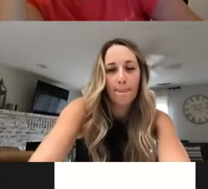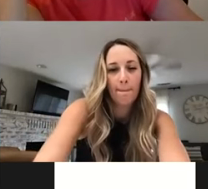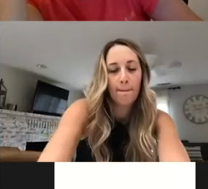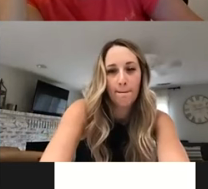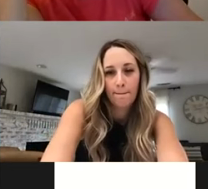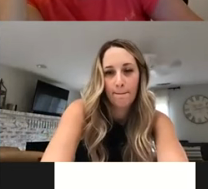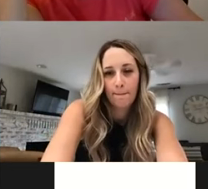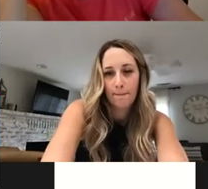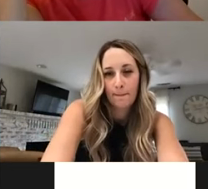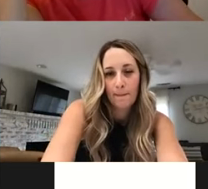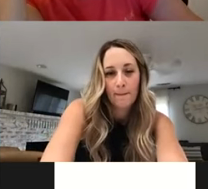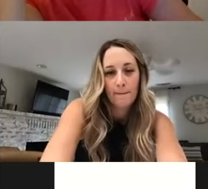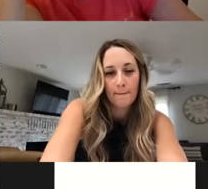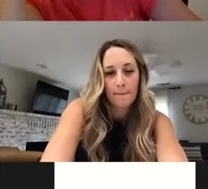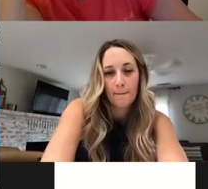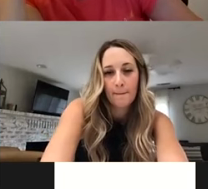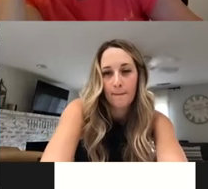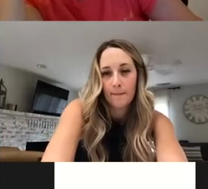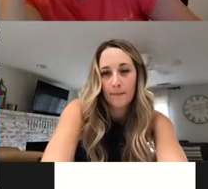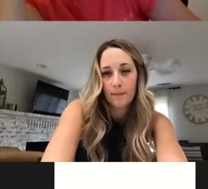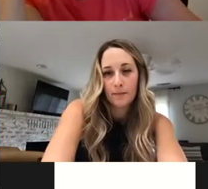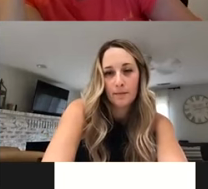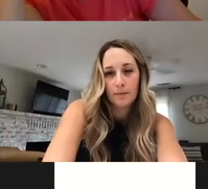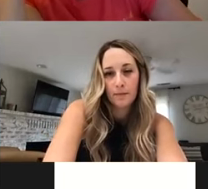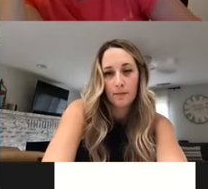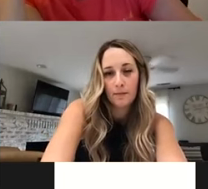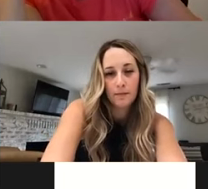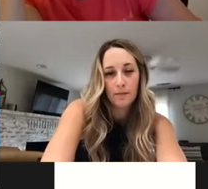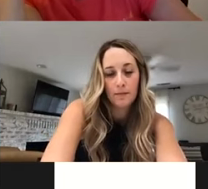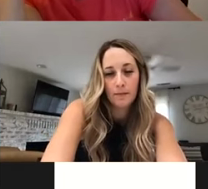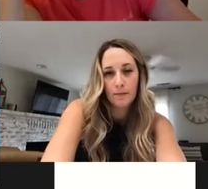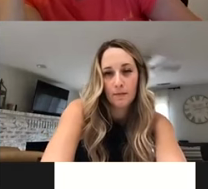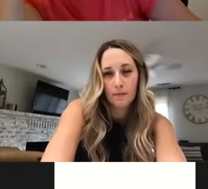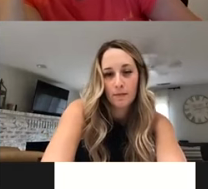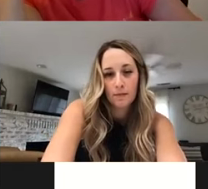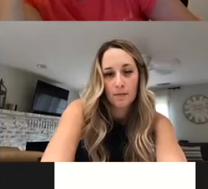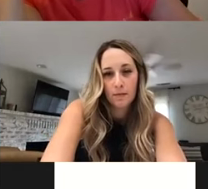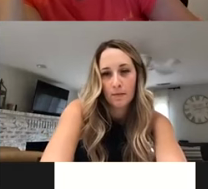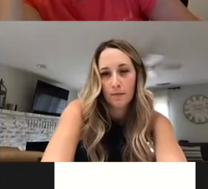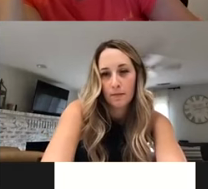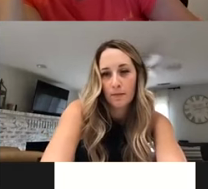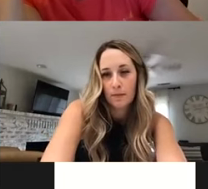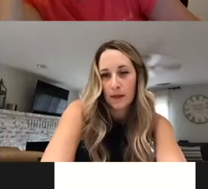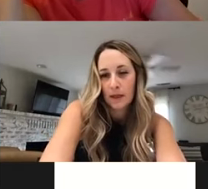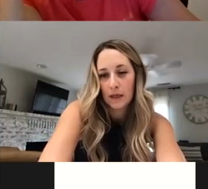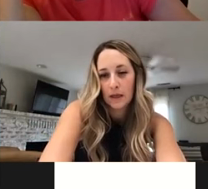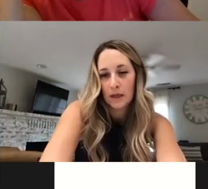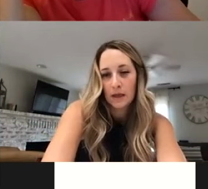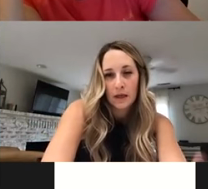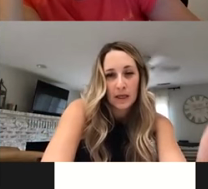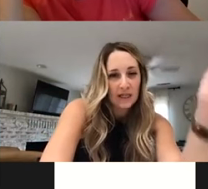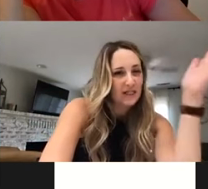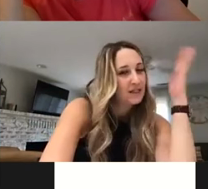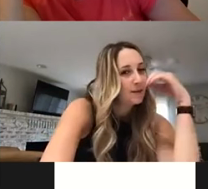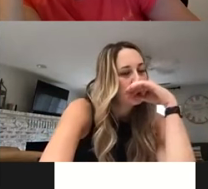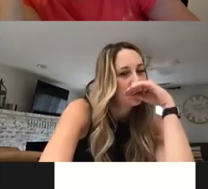making protein 1 all the time? No. So not only do we need to tell it which specific protein to make, but we need to tell it